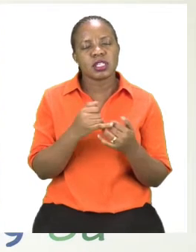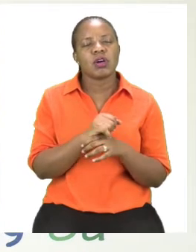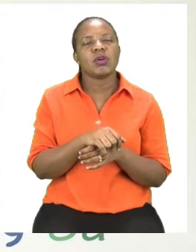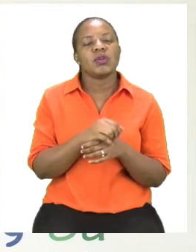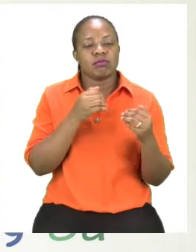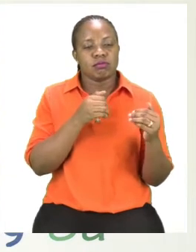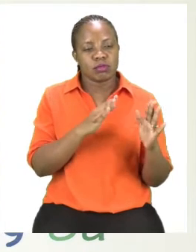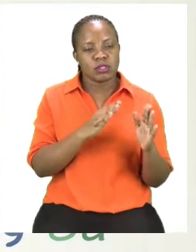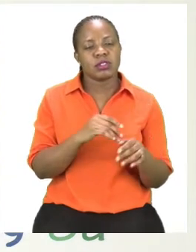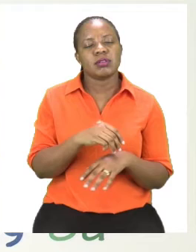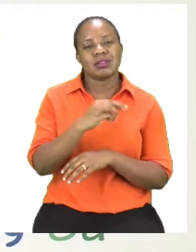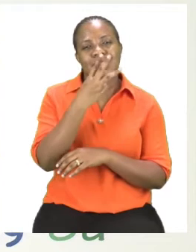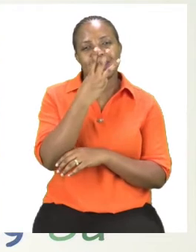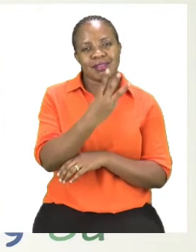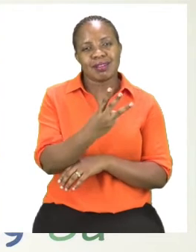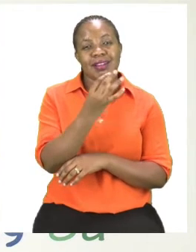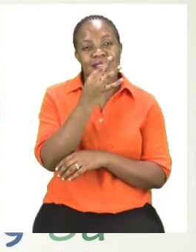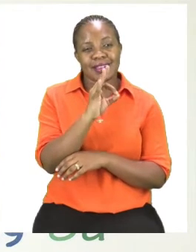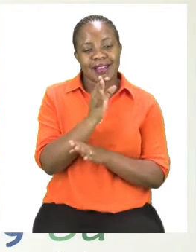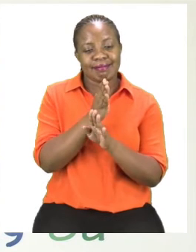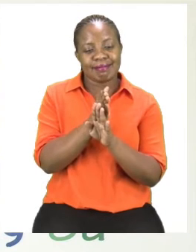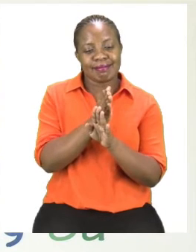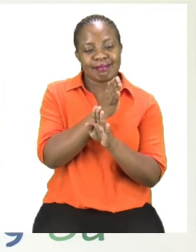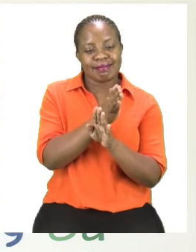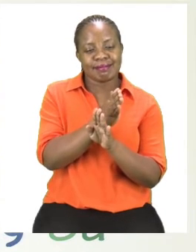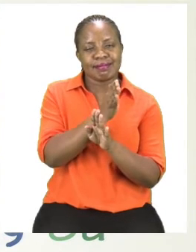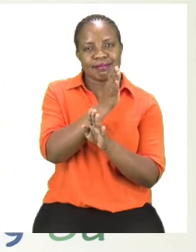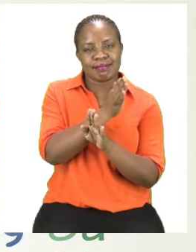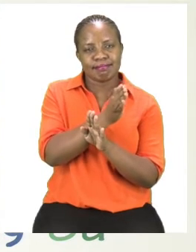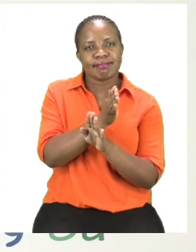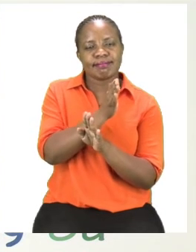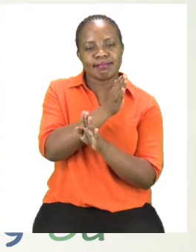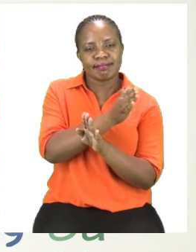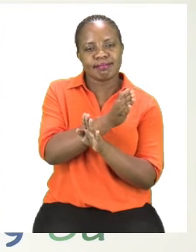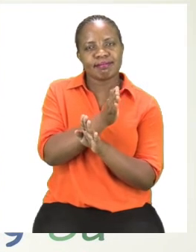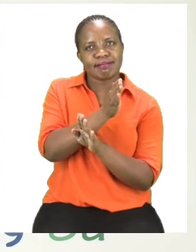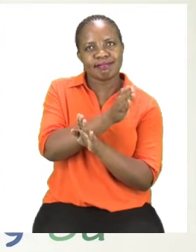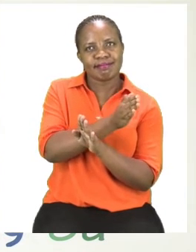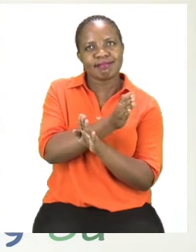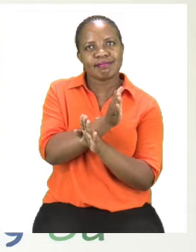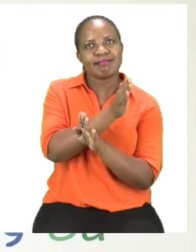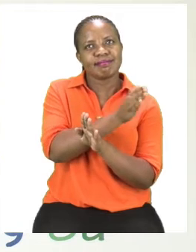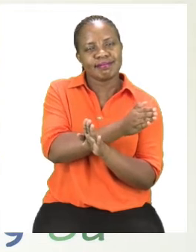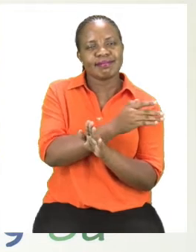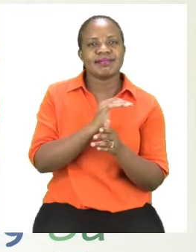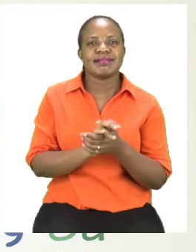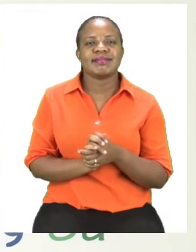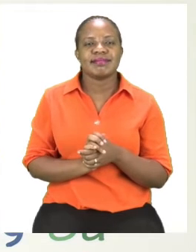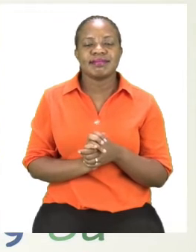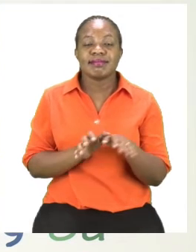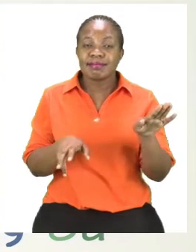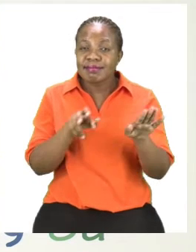start from 39, counting backwards. Are you